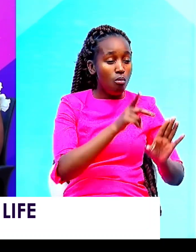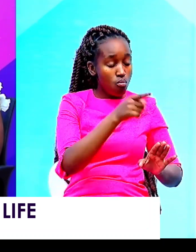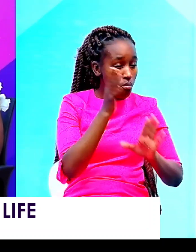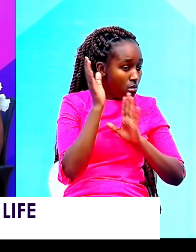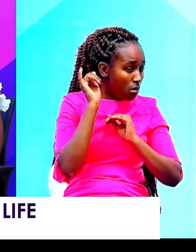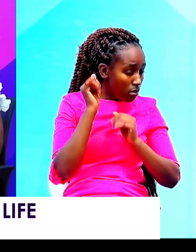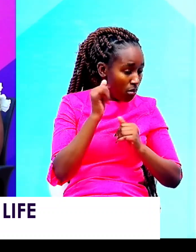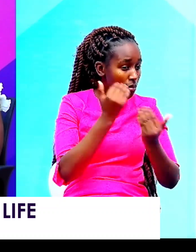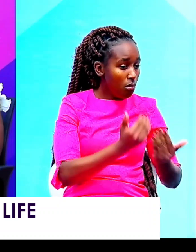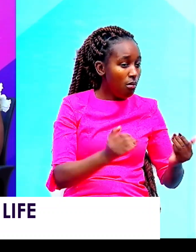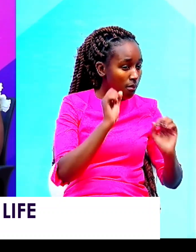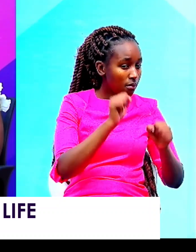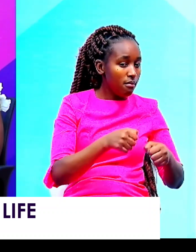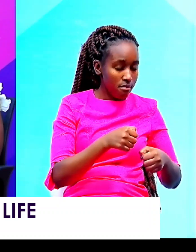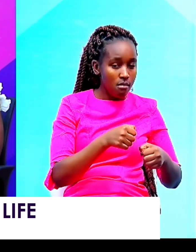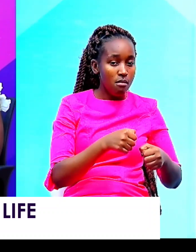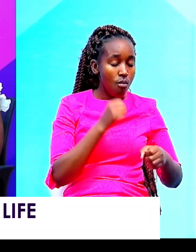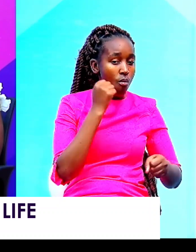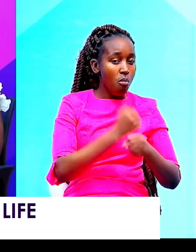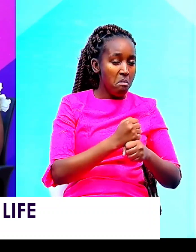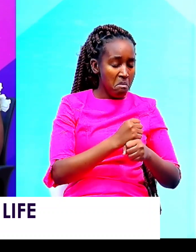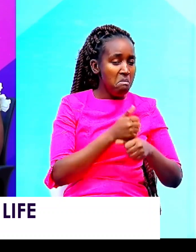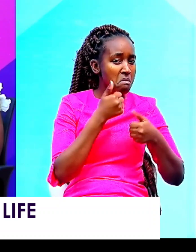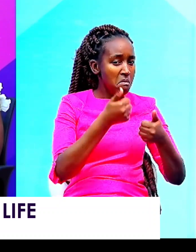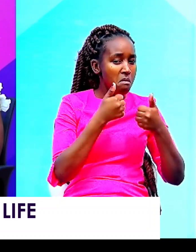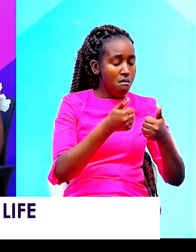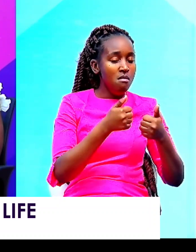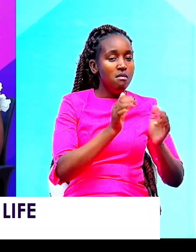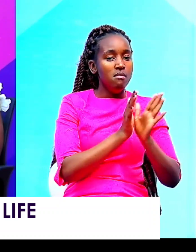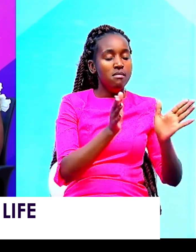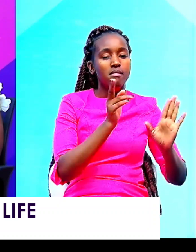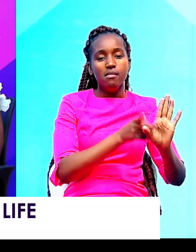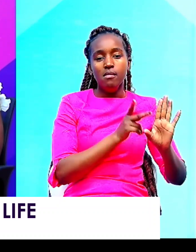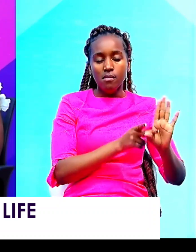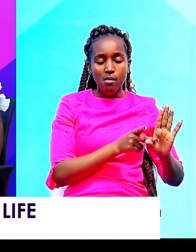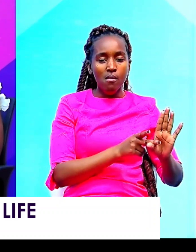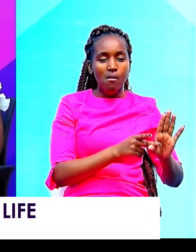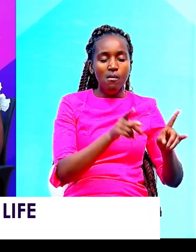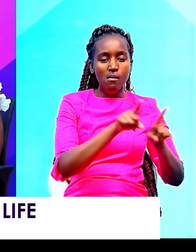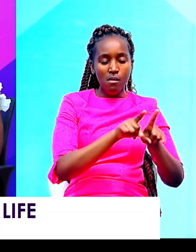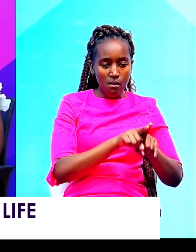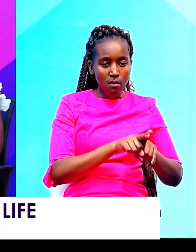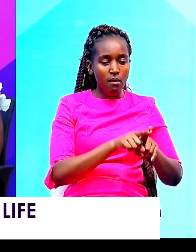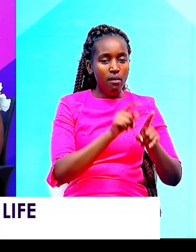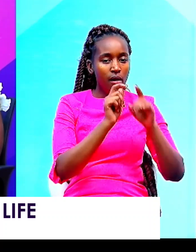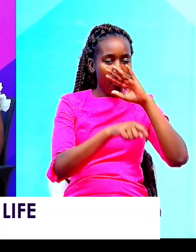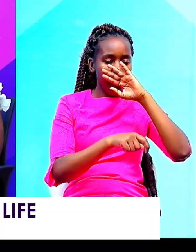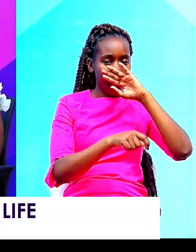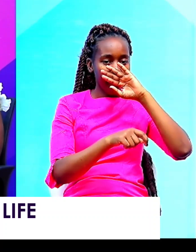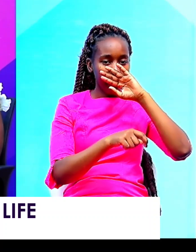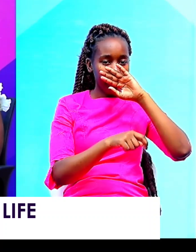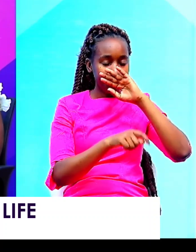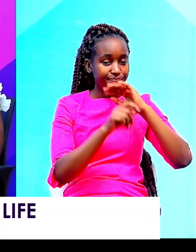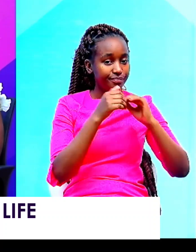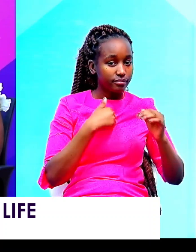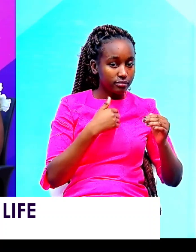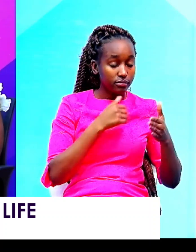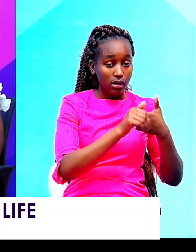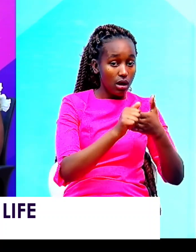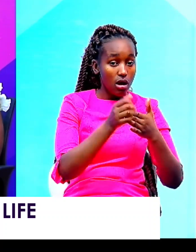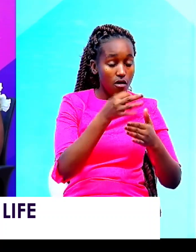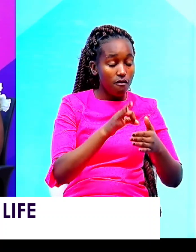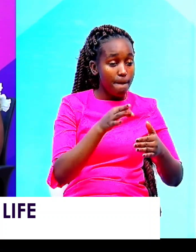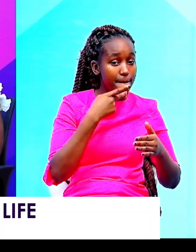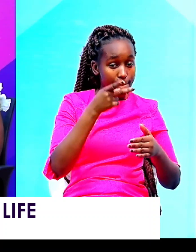to do effective public participation without the guidance of the mother or the father? And mostly